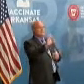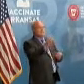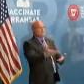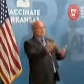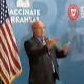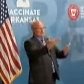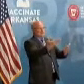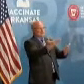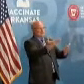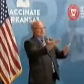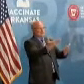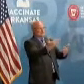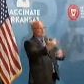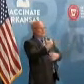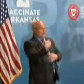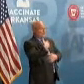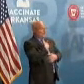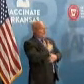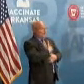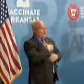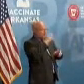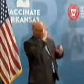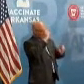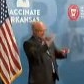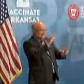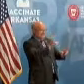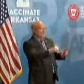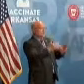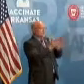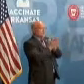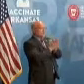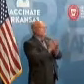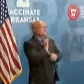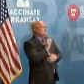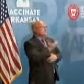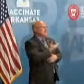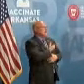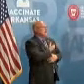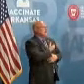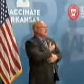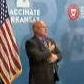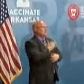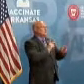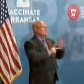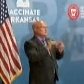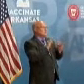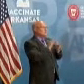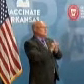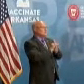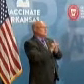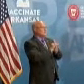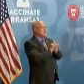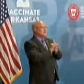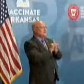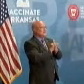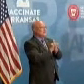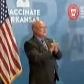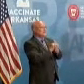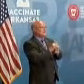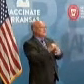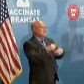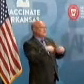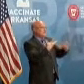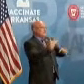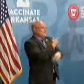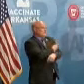recommendation, and we are respecting that, and we're asking our providers to respect that as well. In